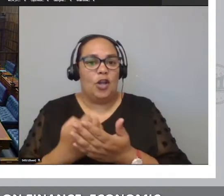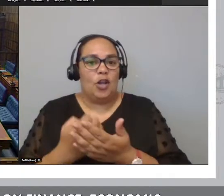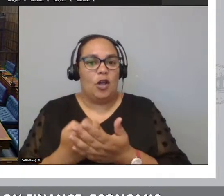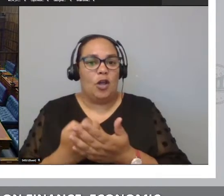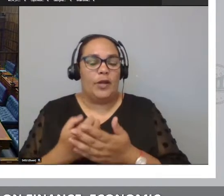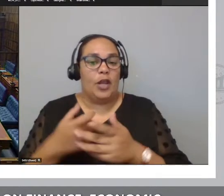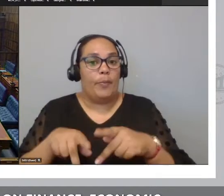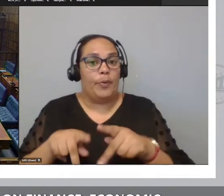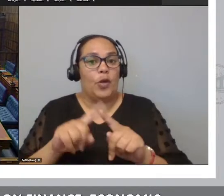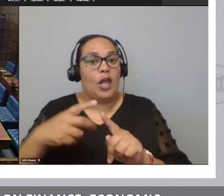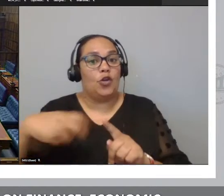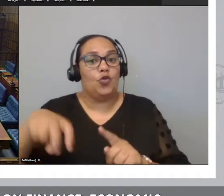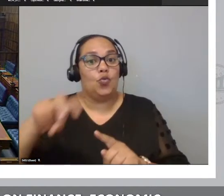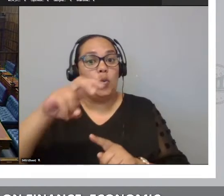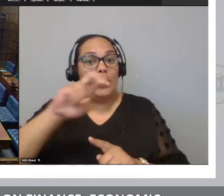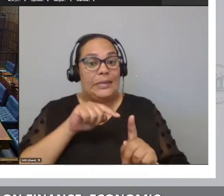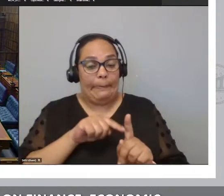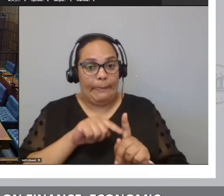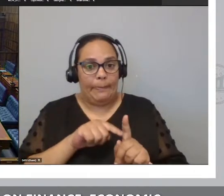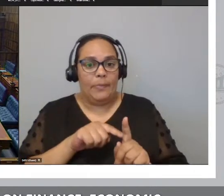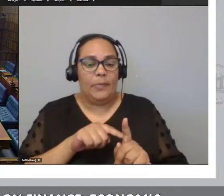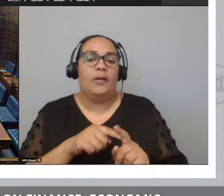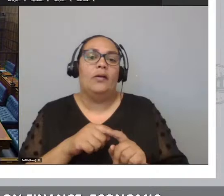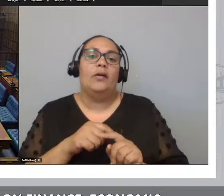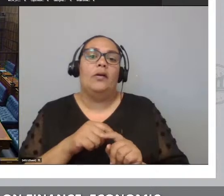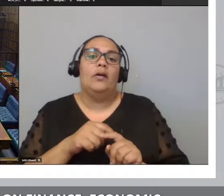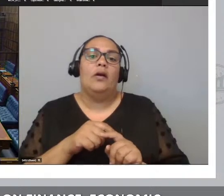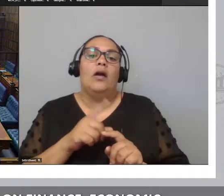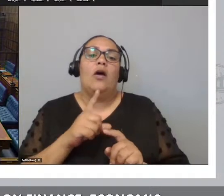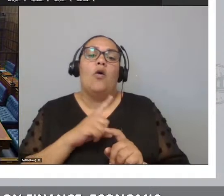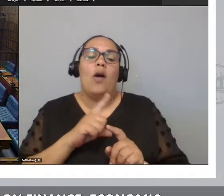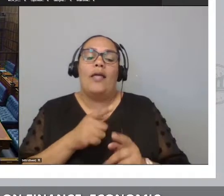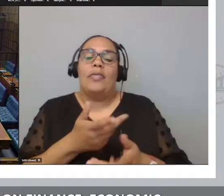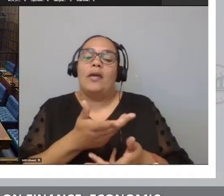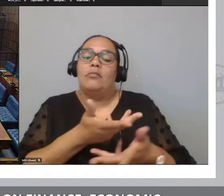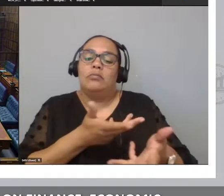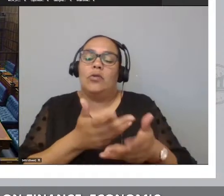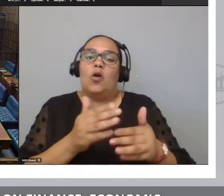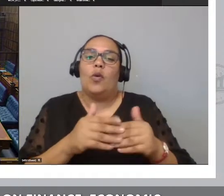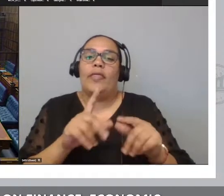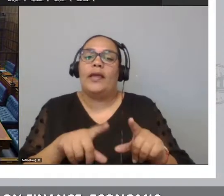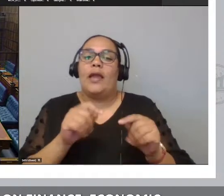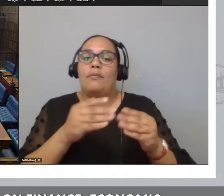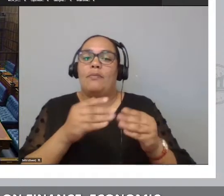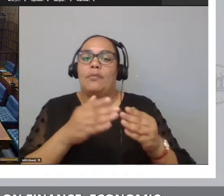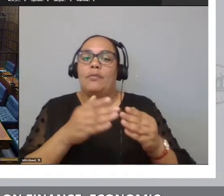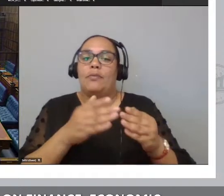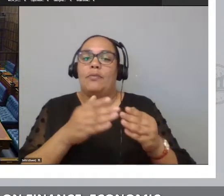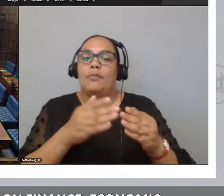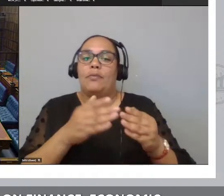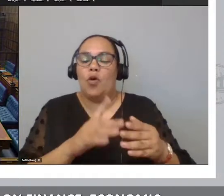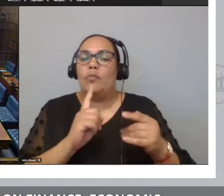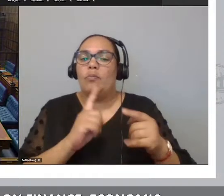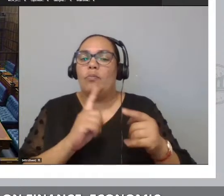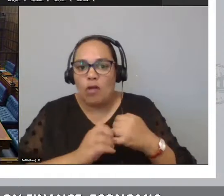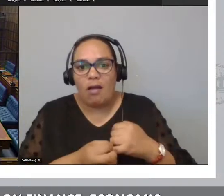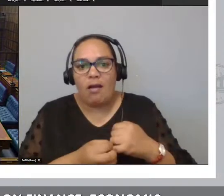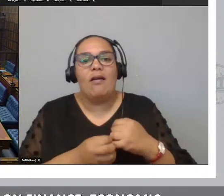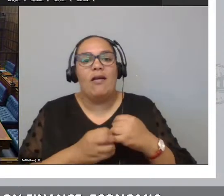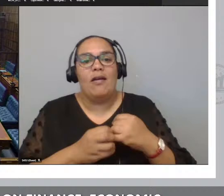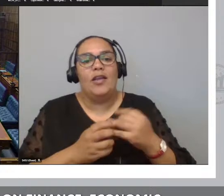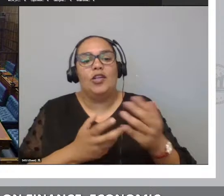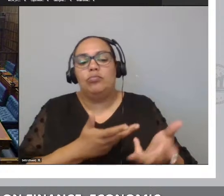uh opportunities and tourism in engaging with the Cape Town port and trying to alleviate